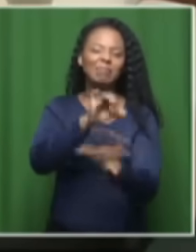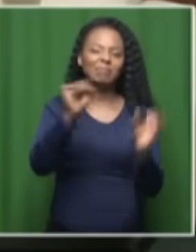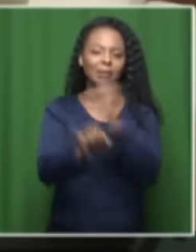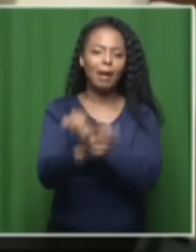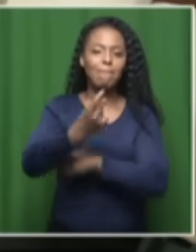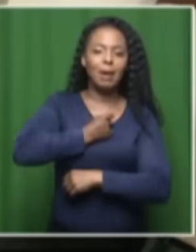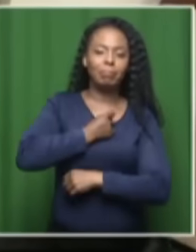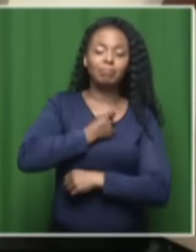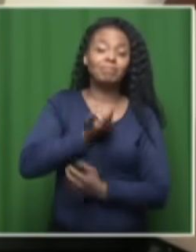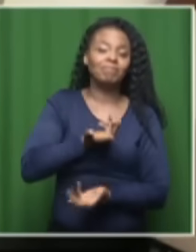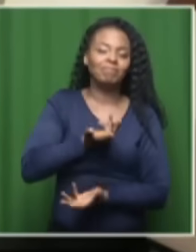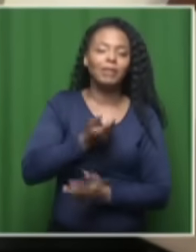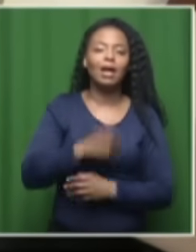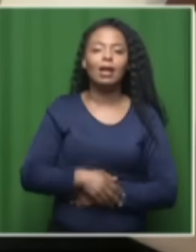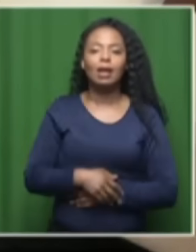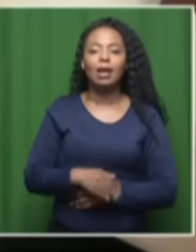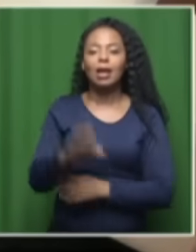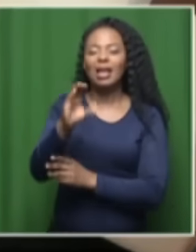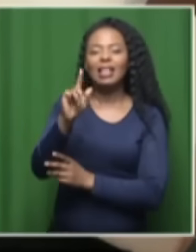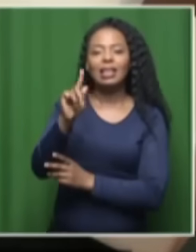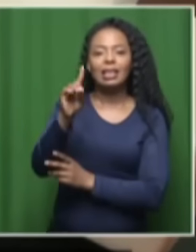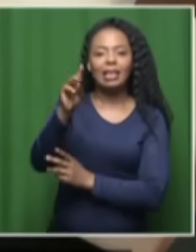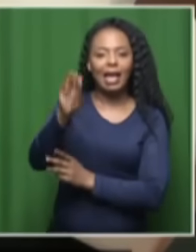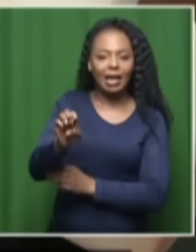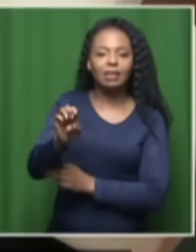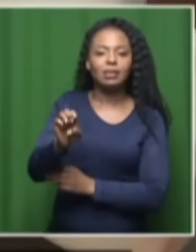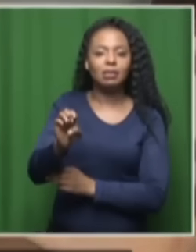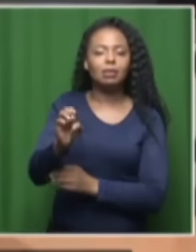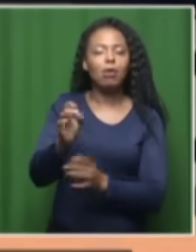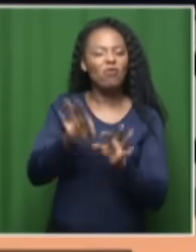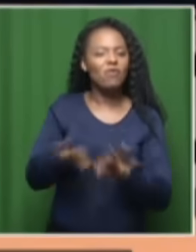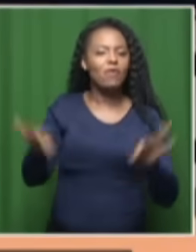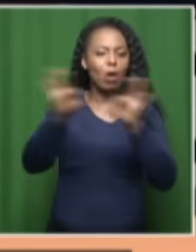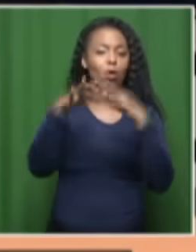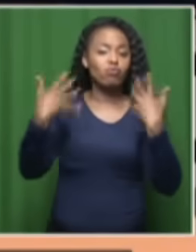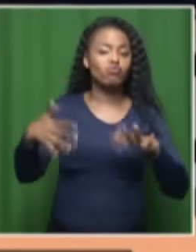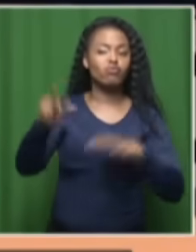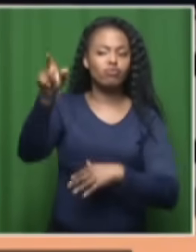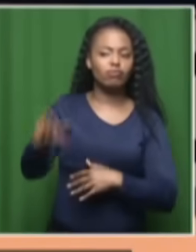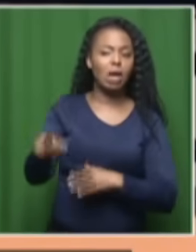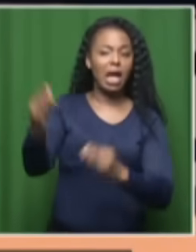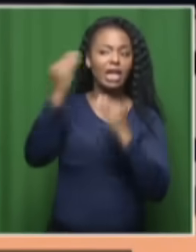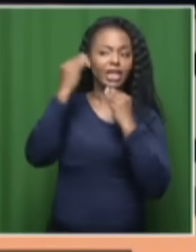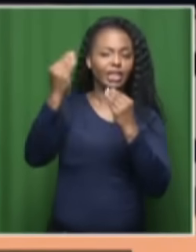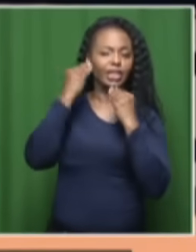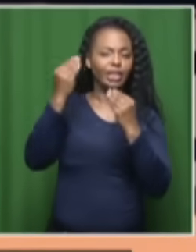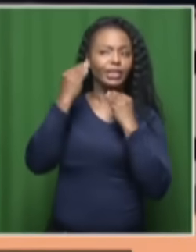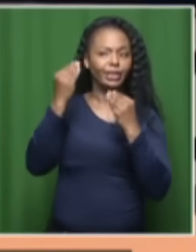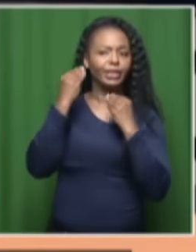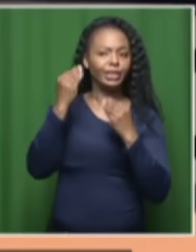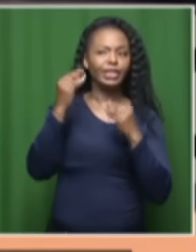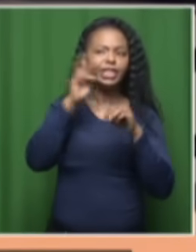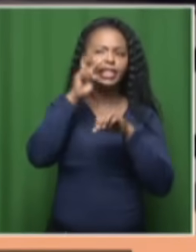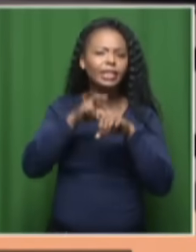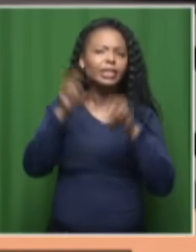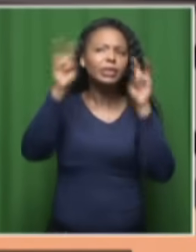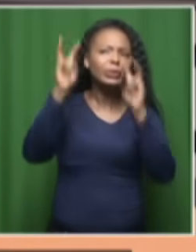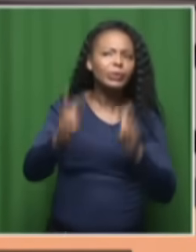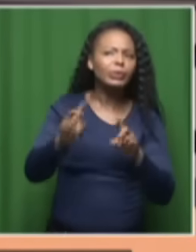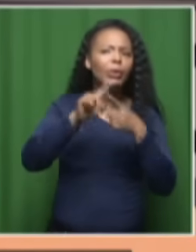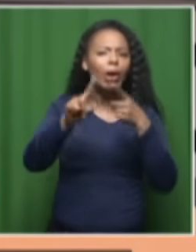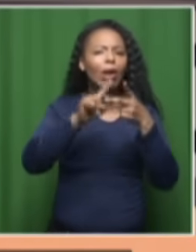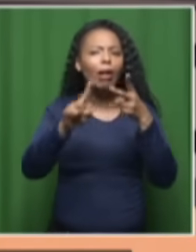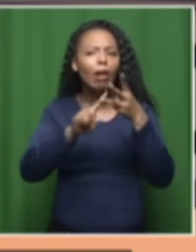morning. Clyde Mallinson, always great value, giving us a masterclass on what's needed and, of course, where we